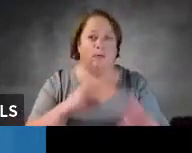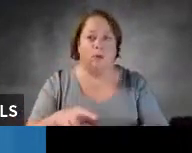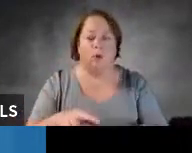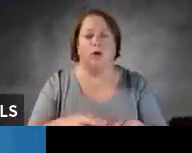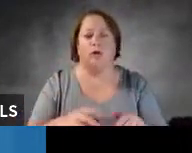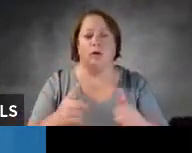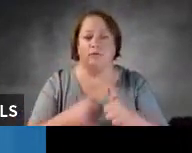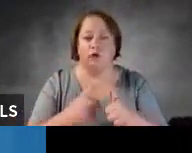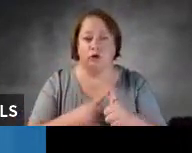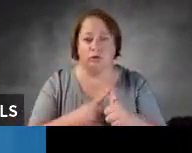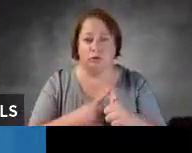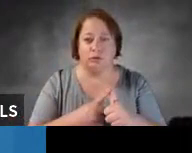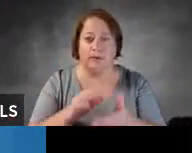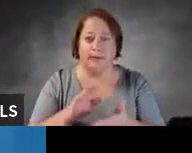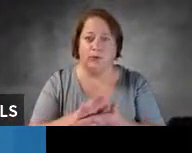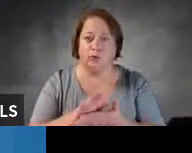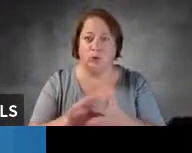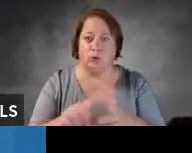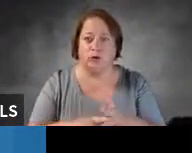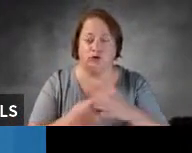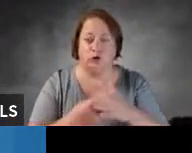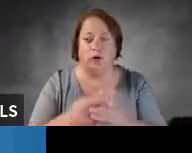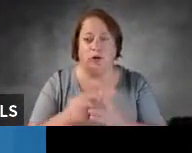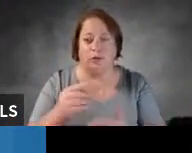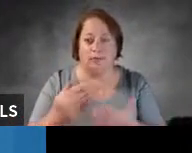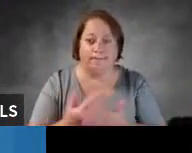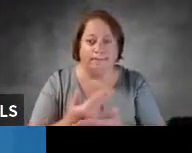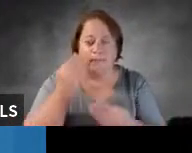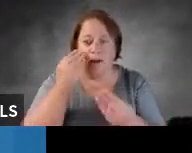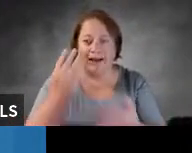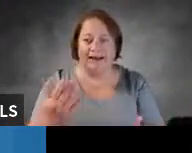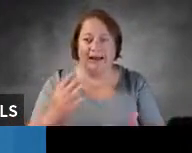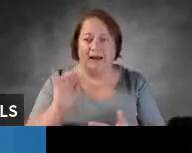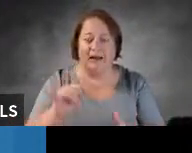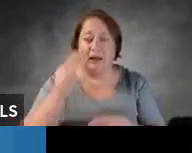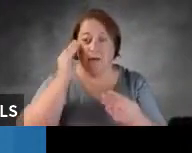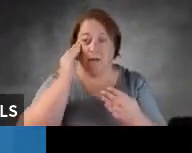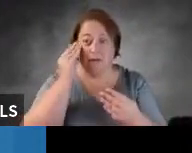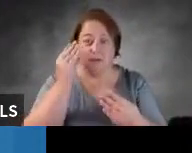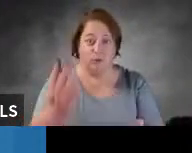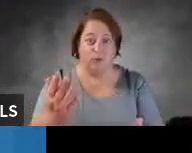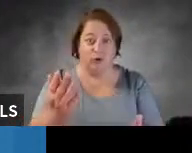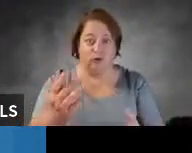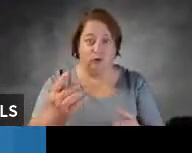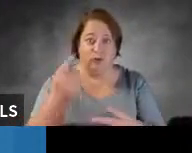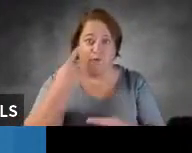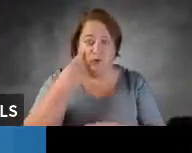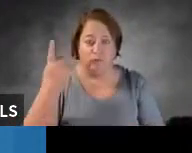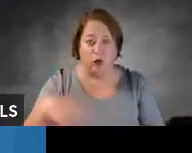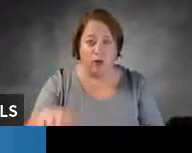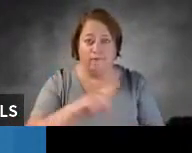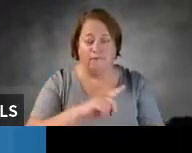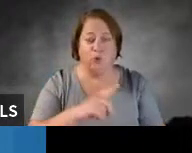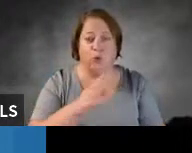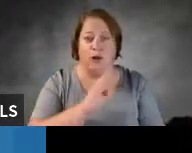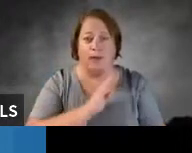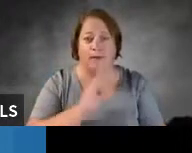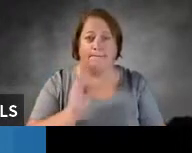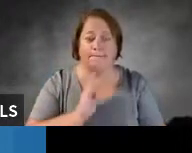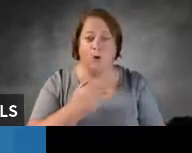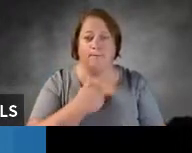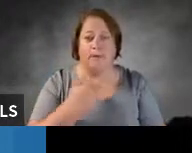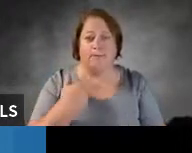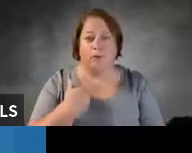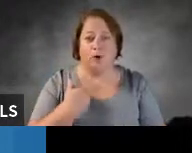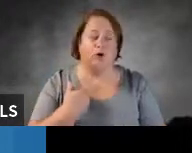The first one is the school startup update. That it was information, this is information for all of you as governance board